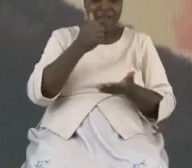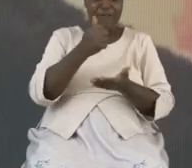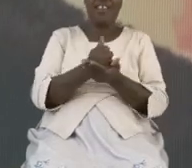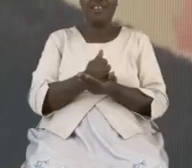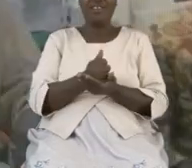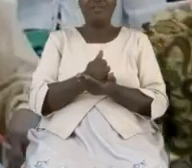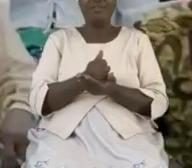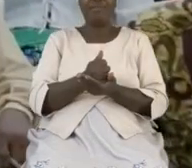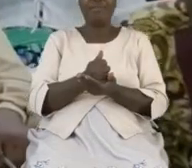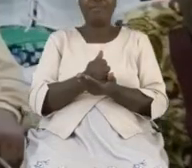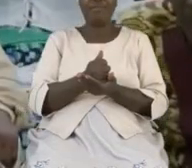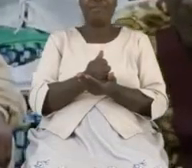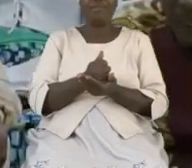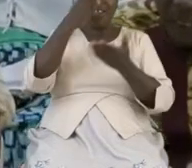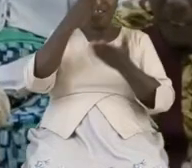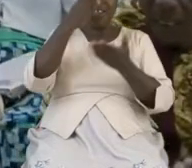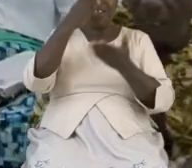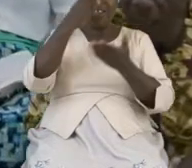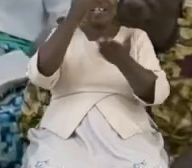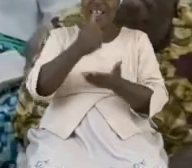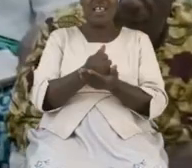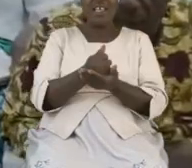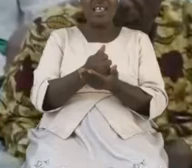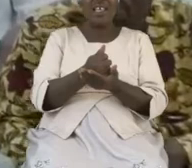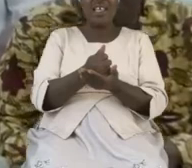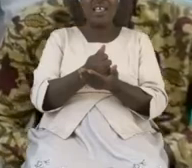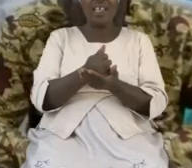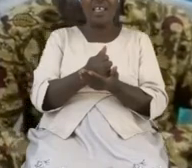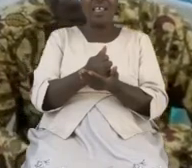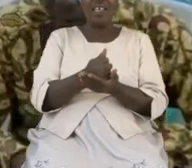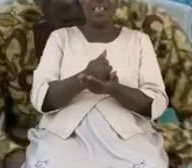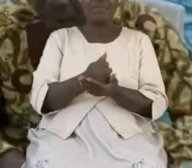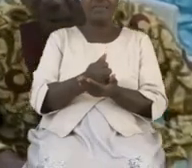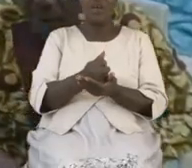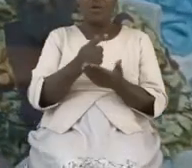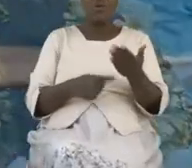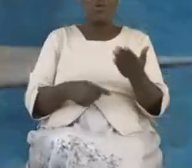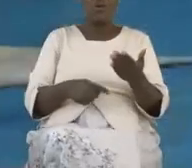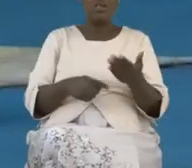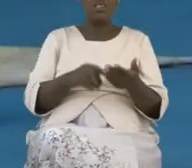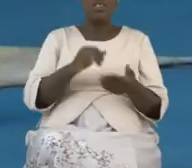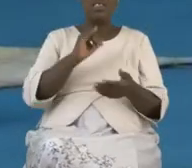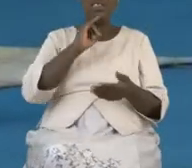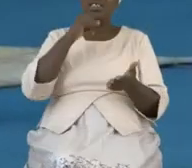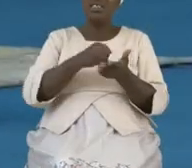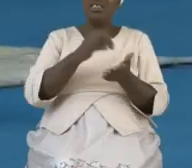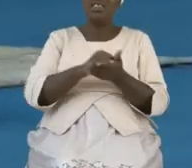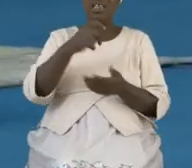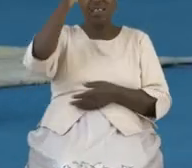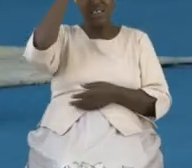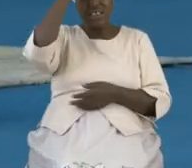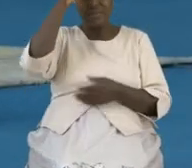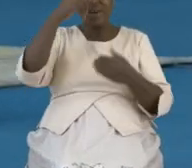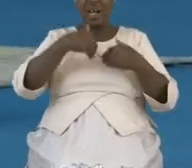Yeah. Amen. Yeah. What is it the devil has always deposited in your